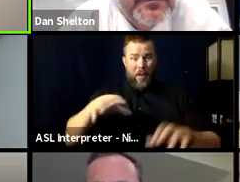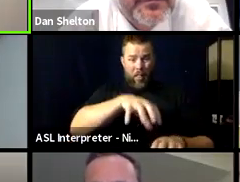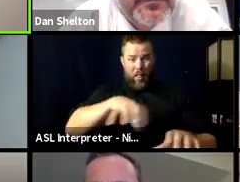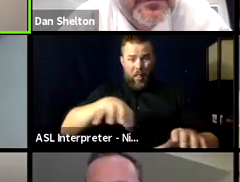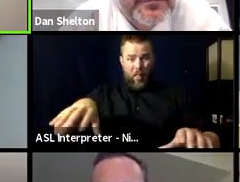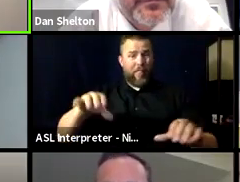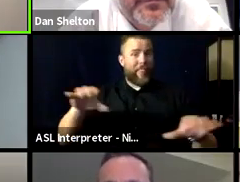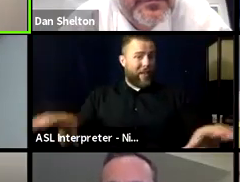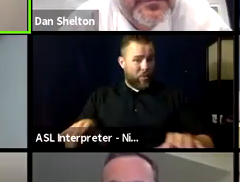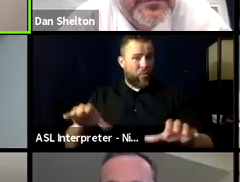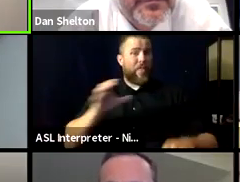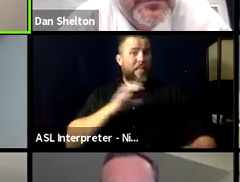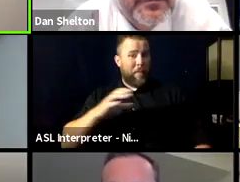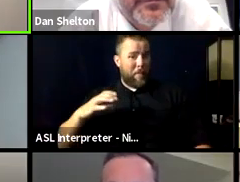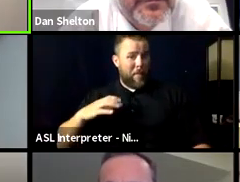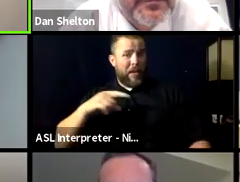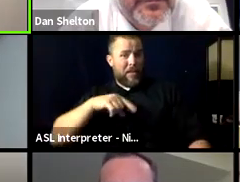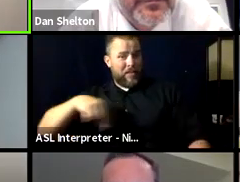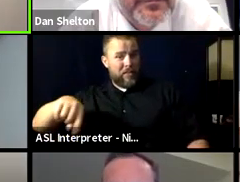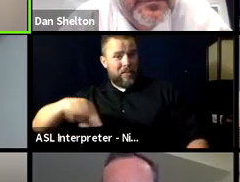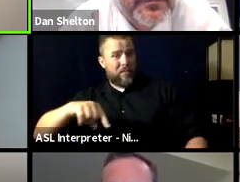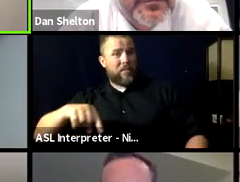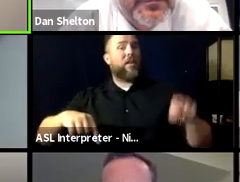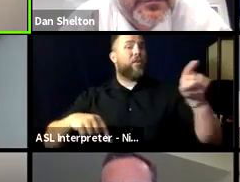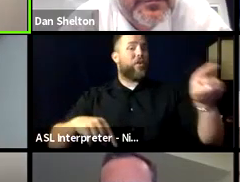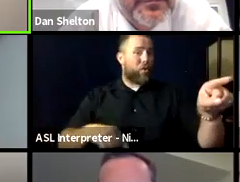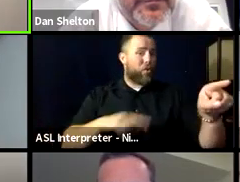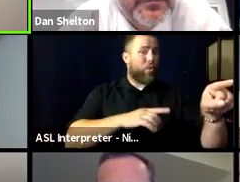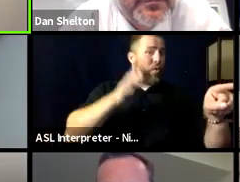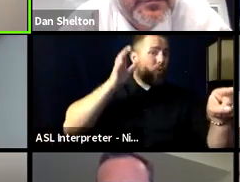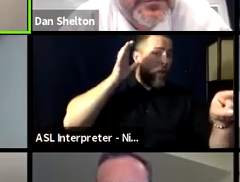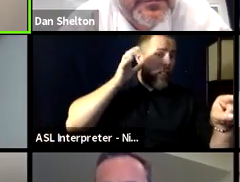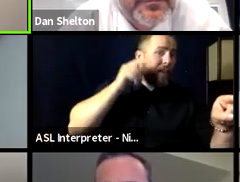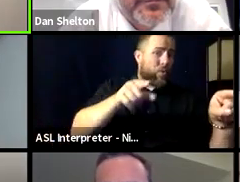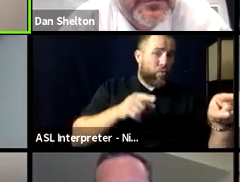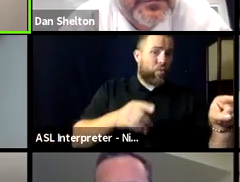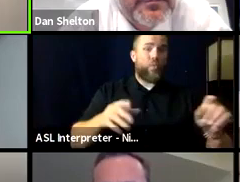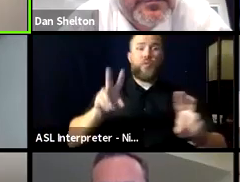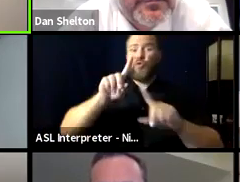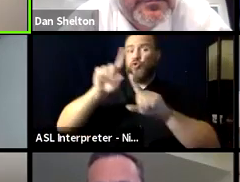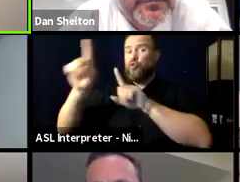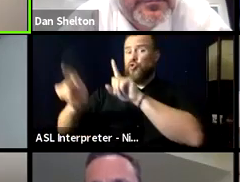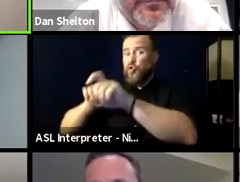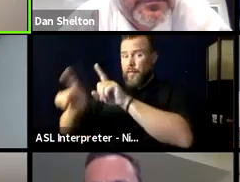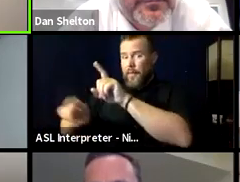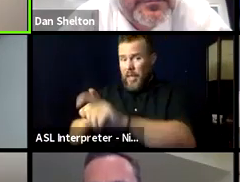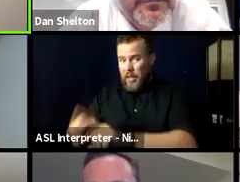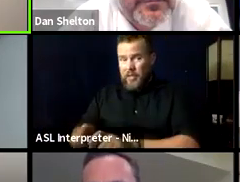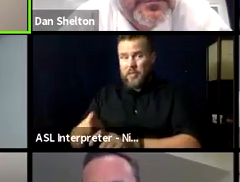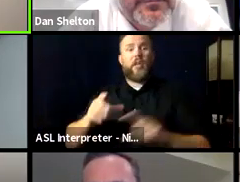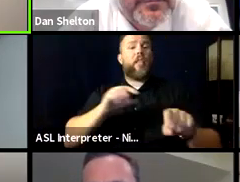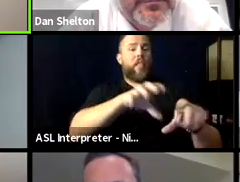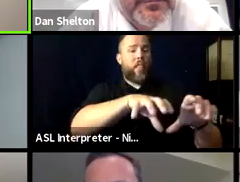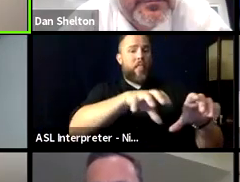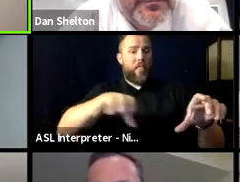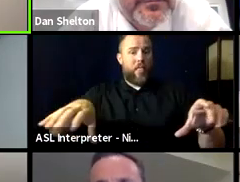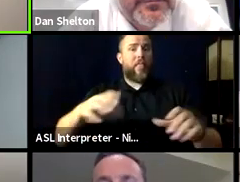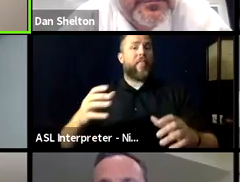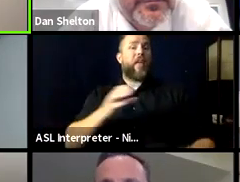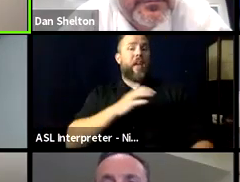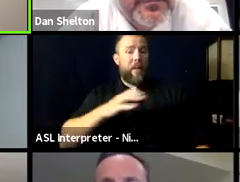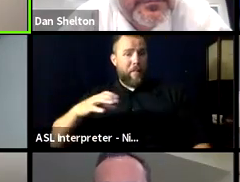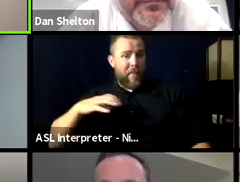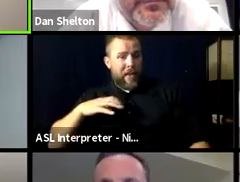the surveys, you listened to your committee, and you listened to the parents and the emails and messages